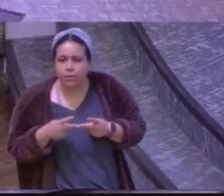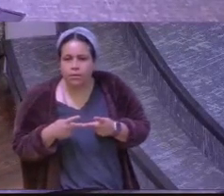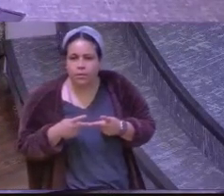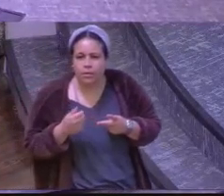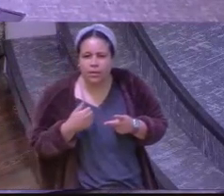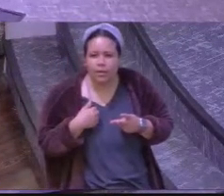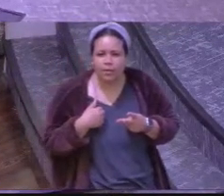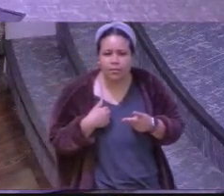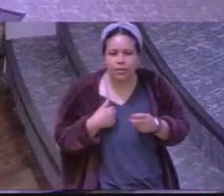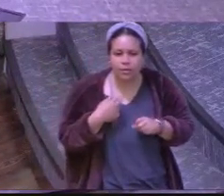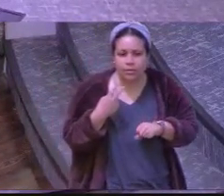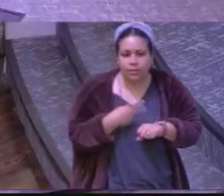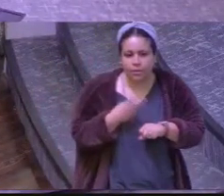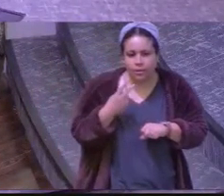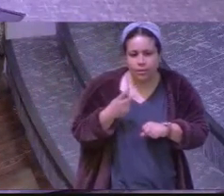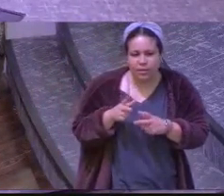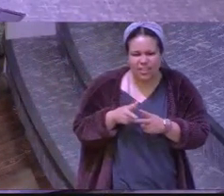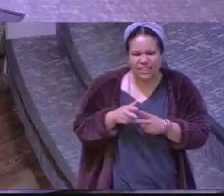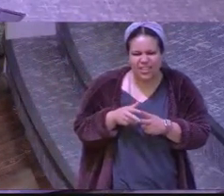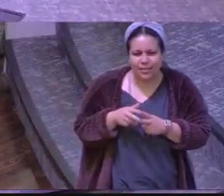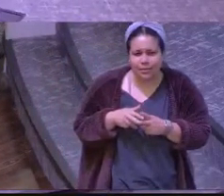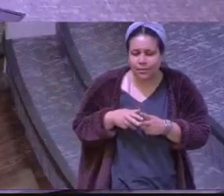duplication between these two?